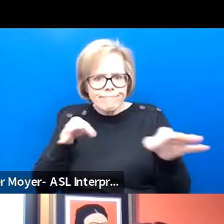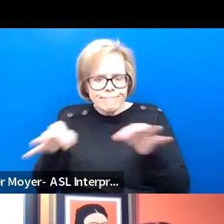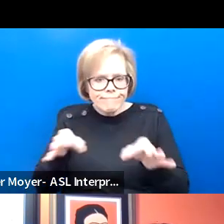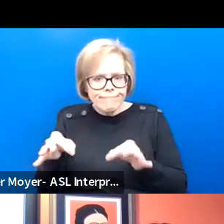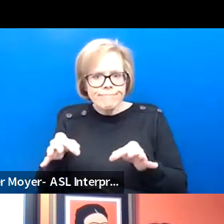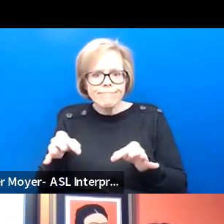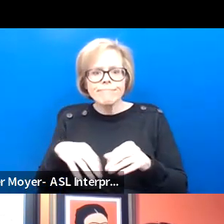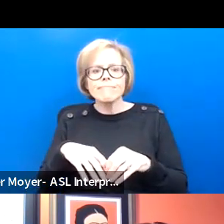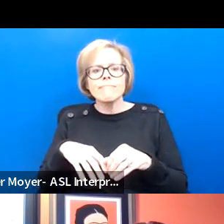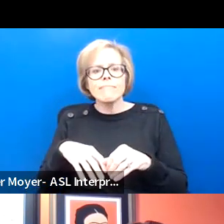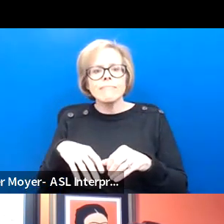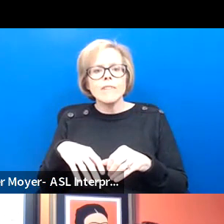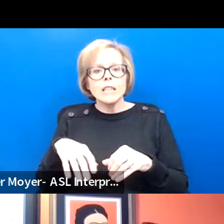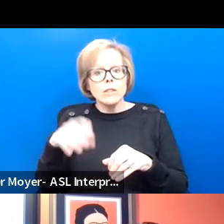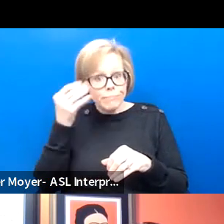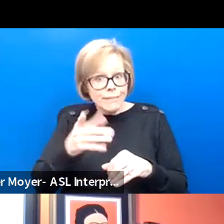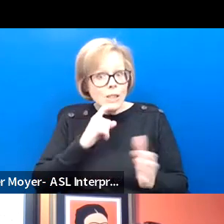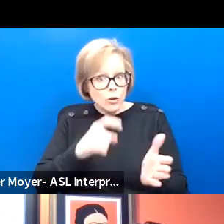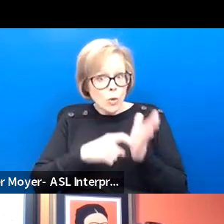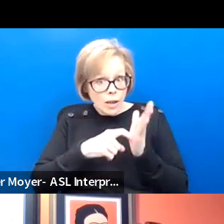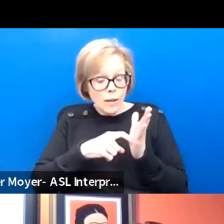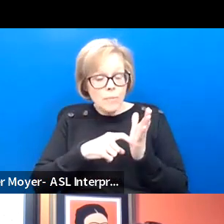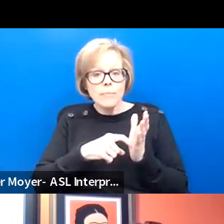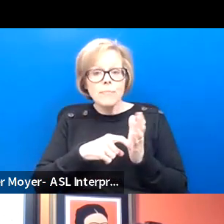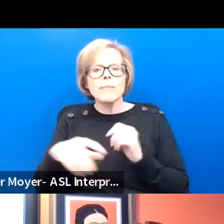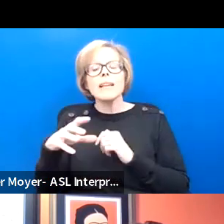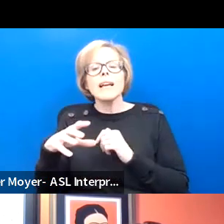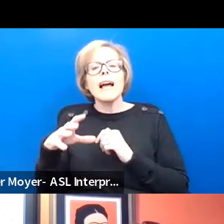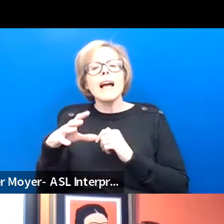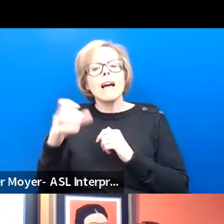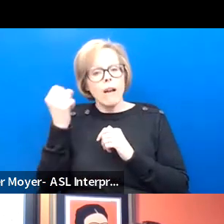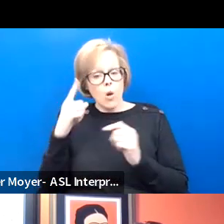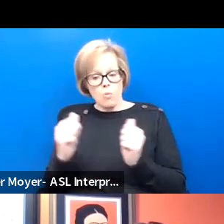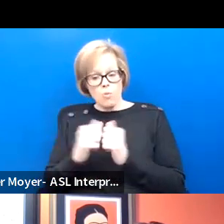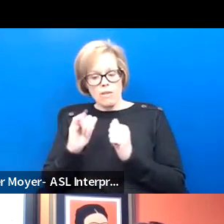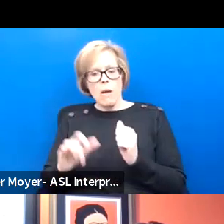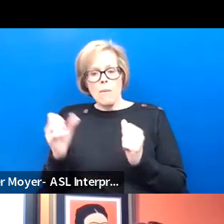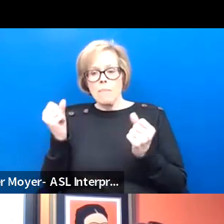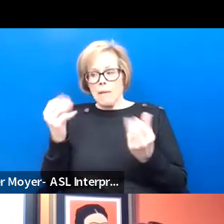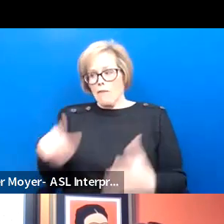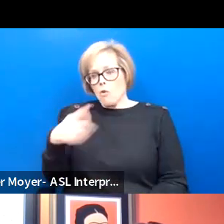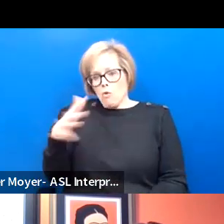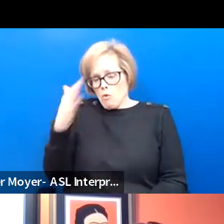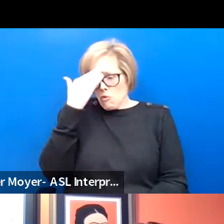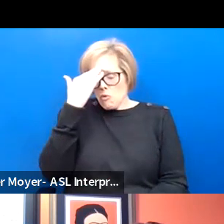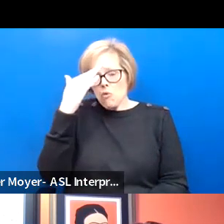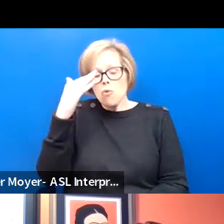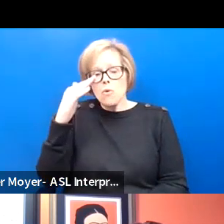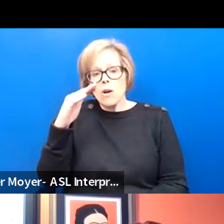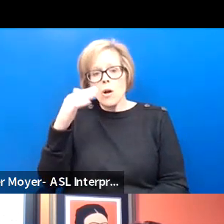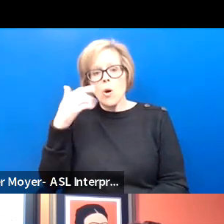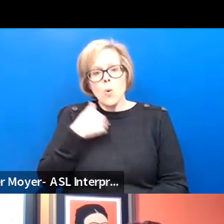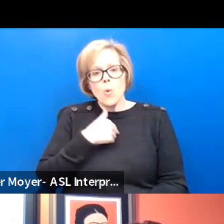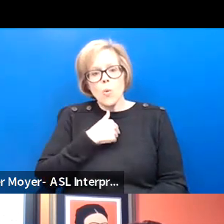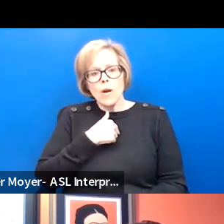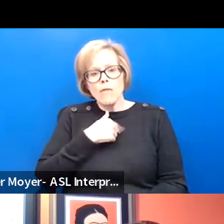guidance, it's required. And with that, as many of you know, we've